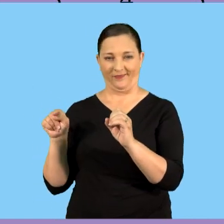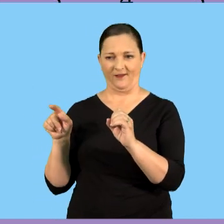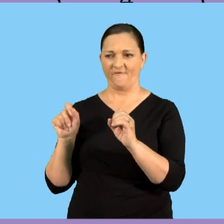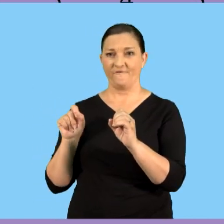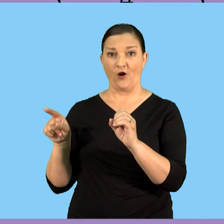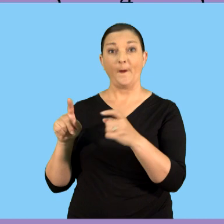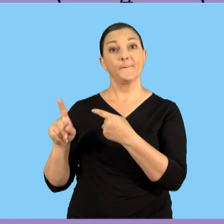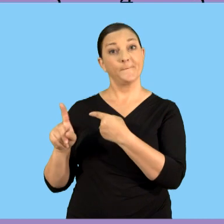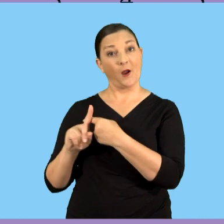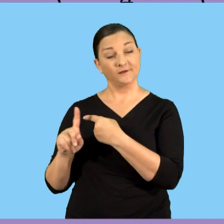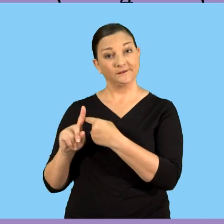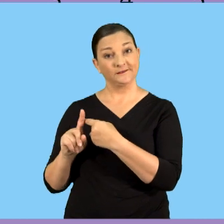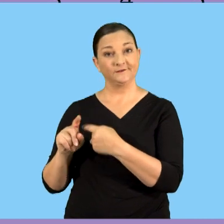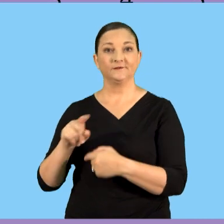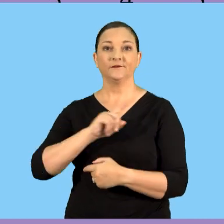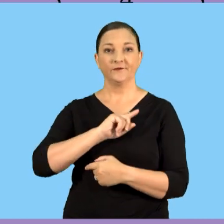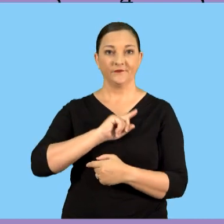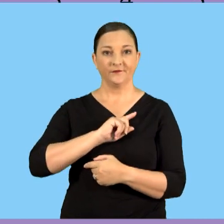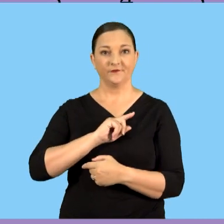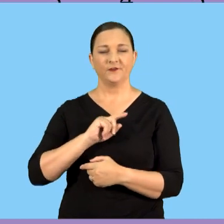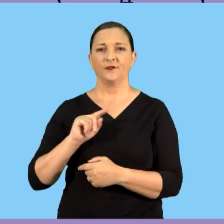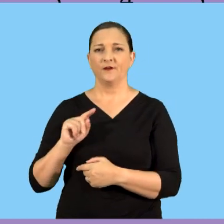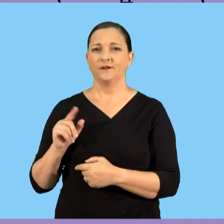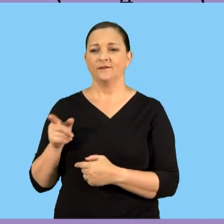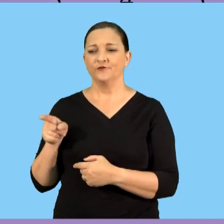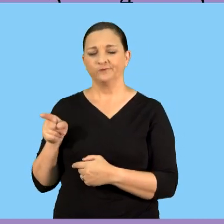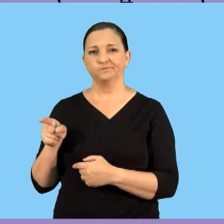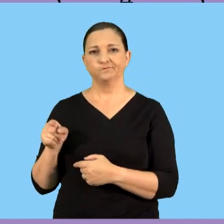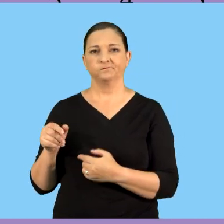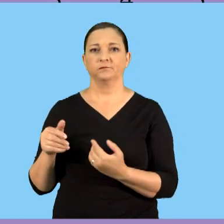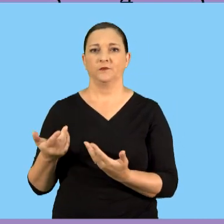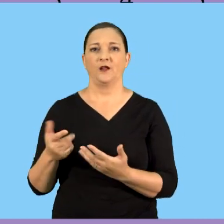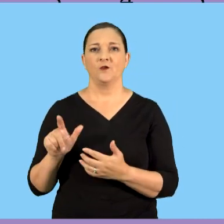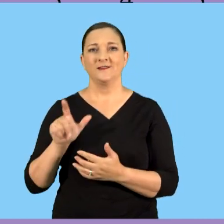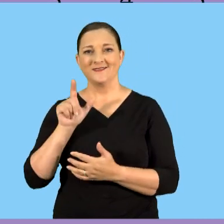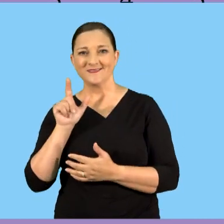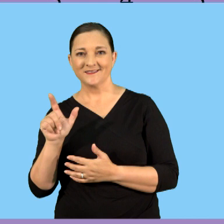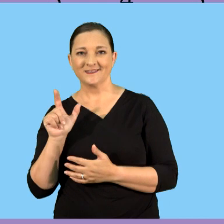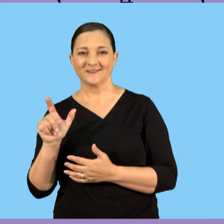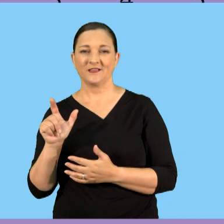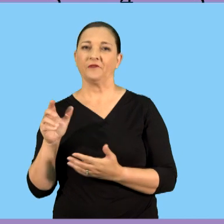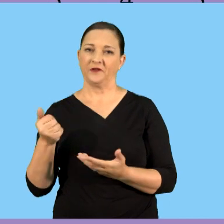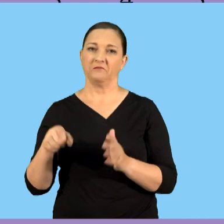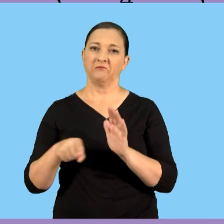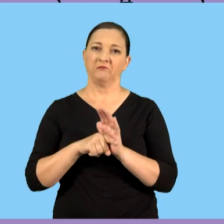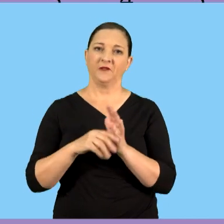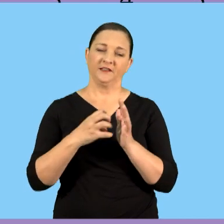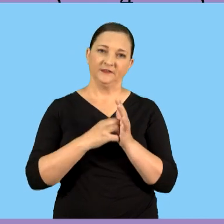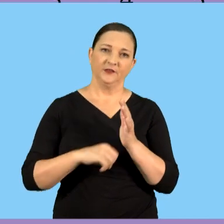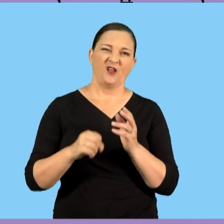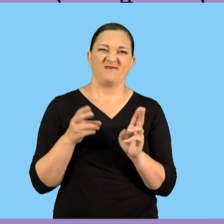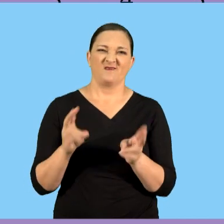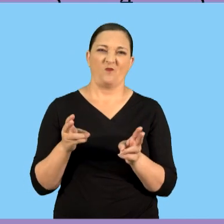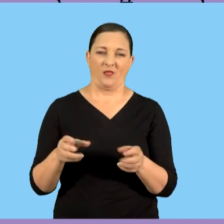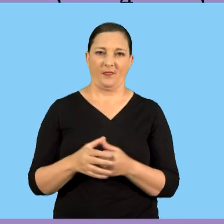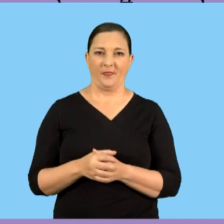And because the 7 is positive, then we are going to take a positive there. Then I'm just going to subtract those natural numbers.